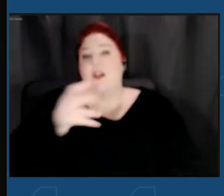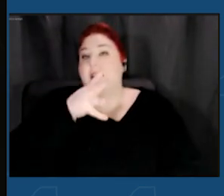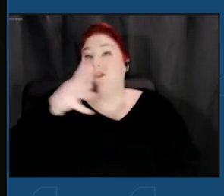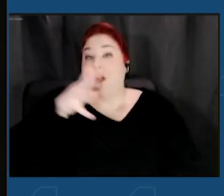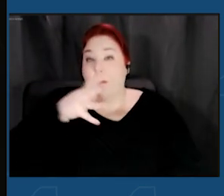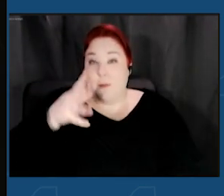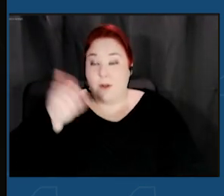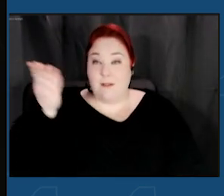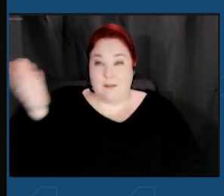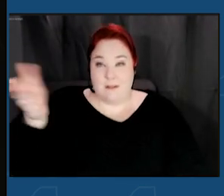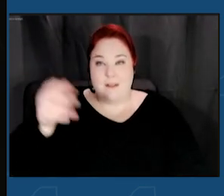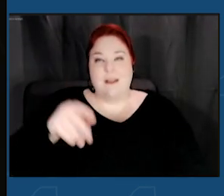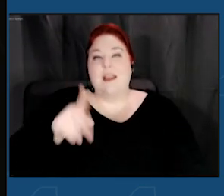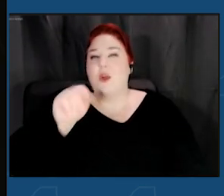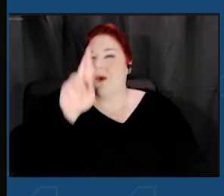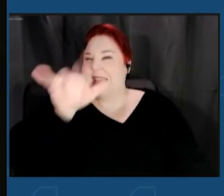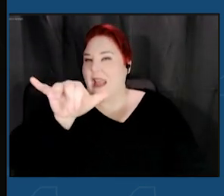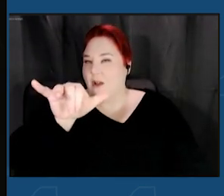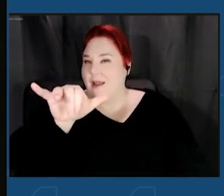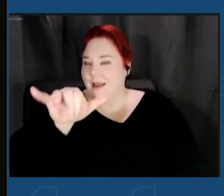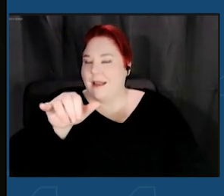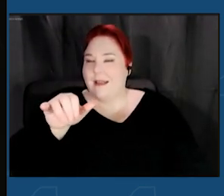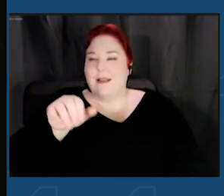Kerry Gold butter.